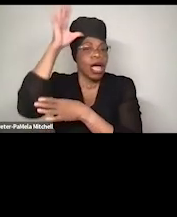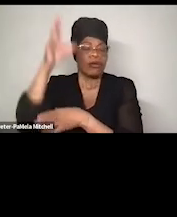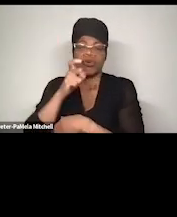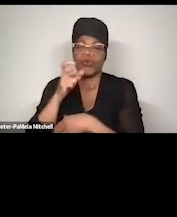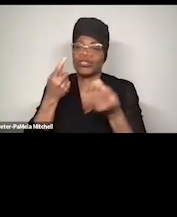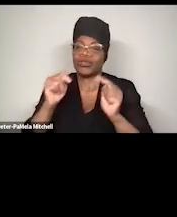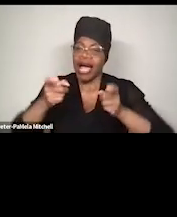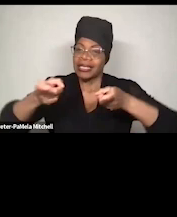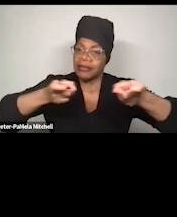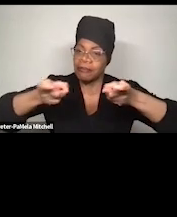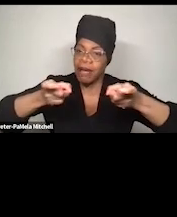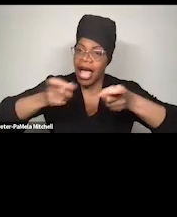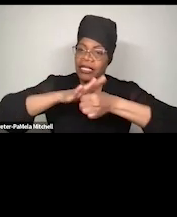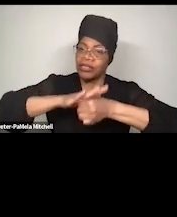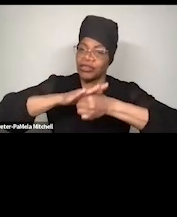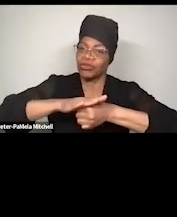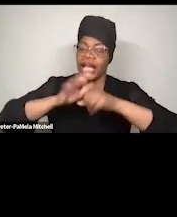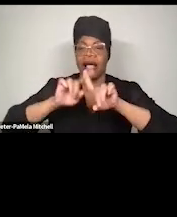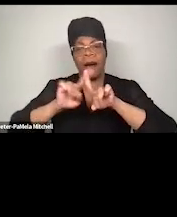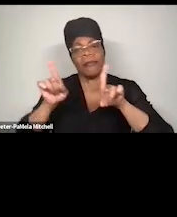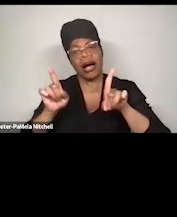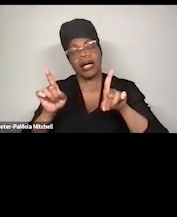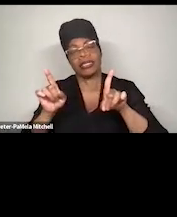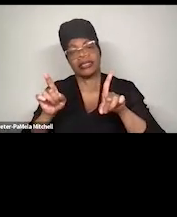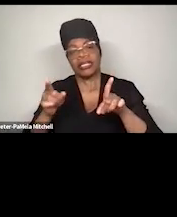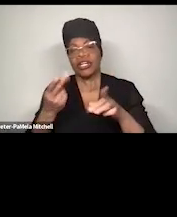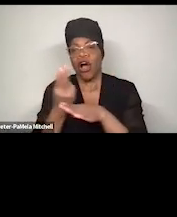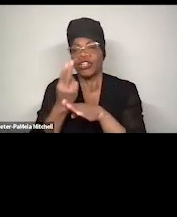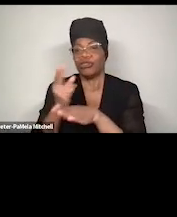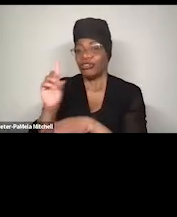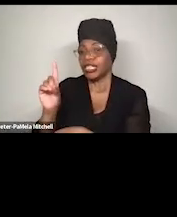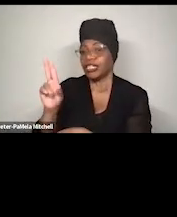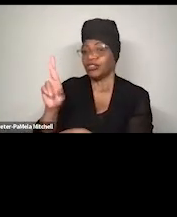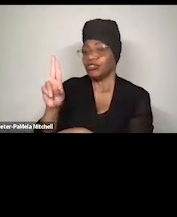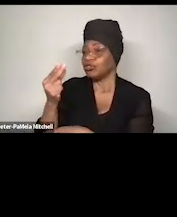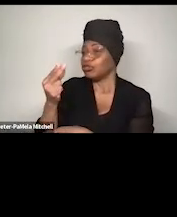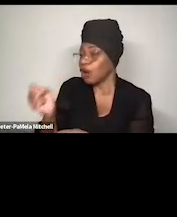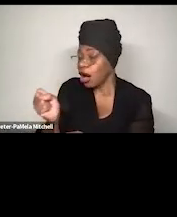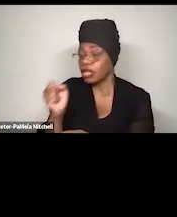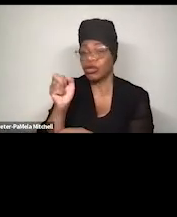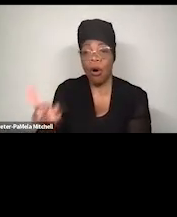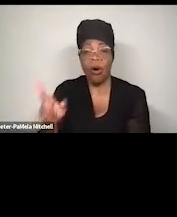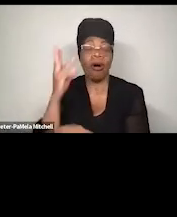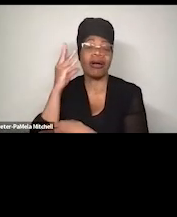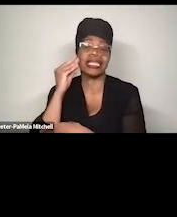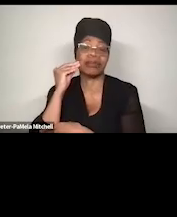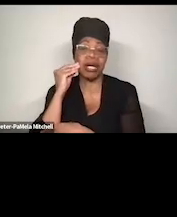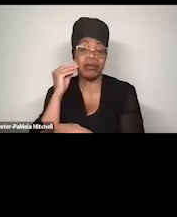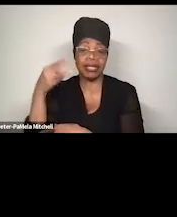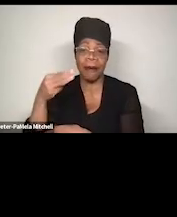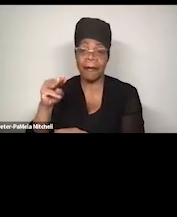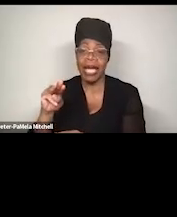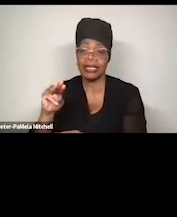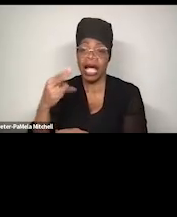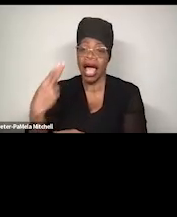to manage that stress, but maybe using substances or experiencing some mental health challenges of their own. And